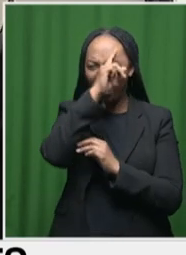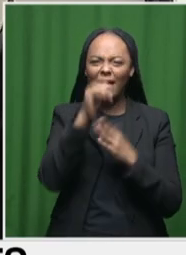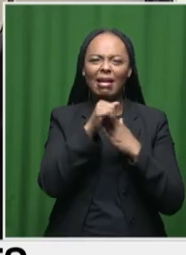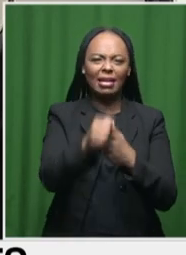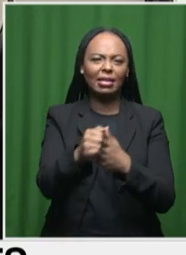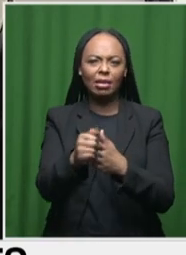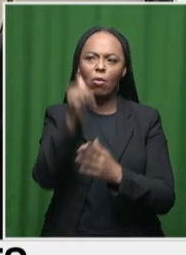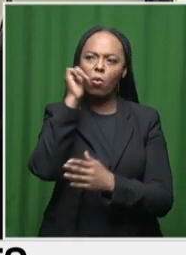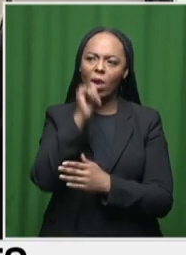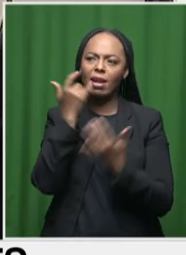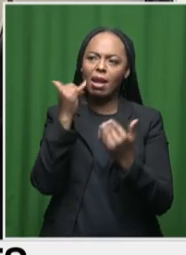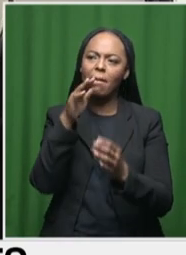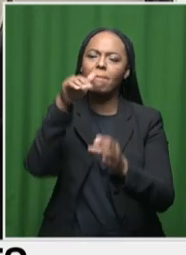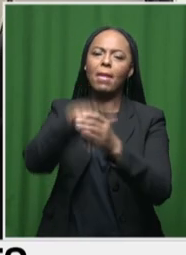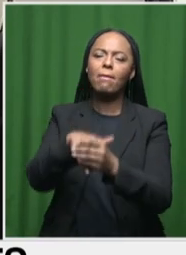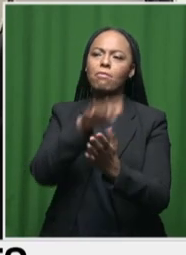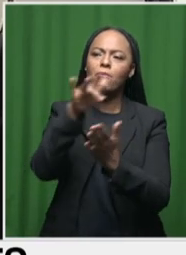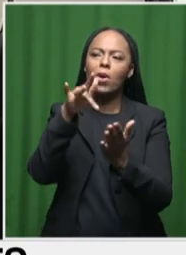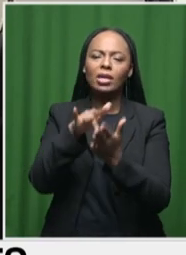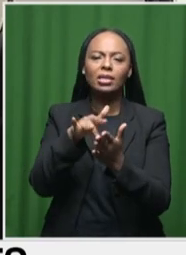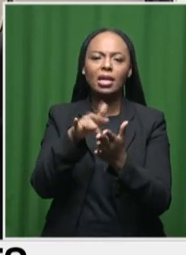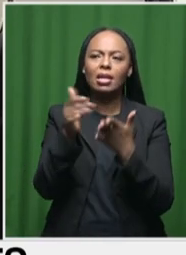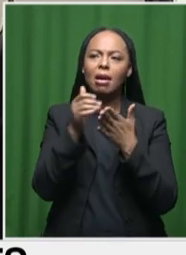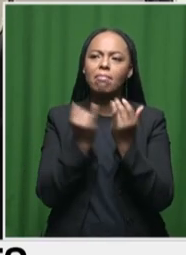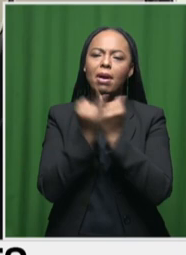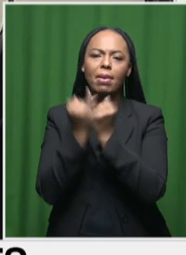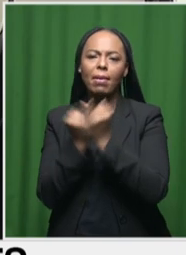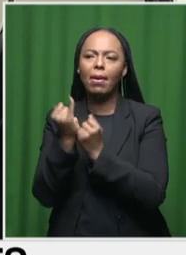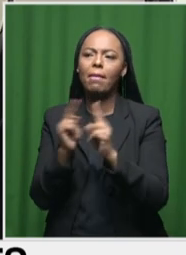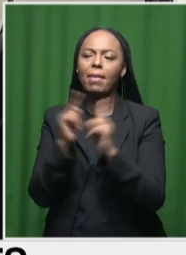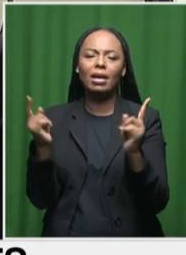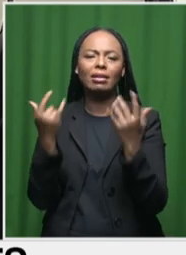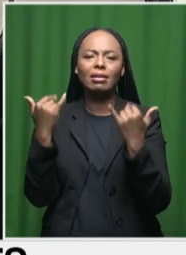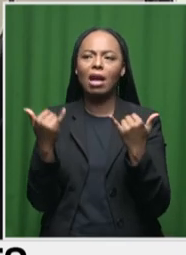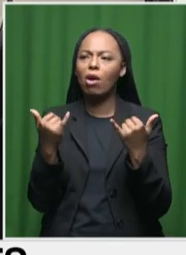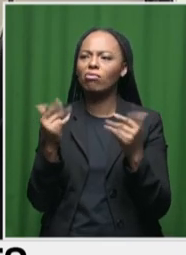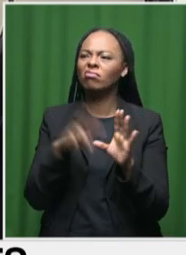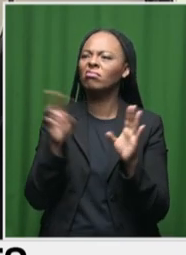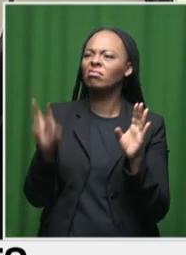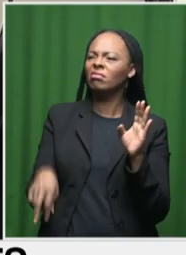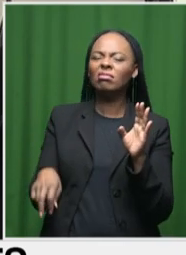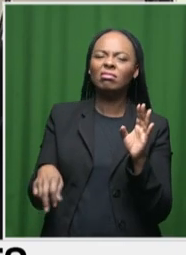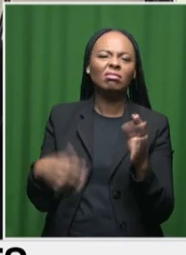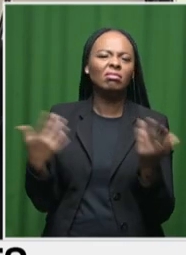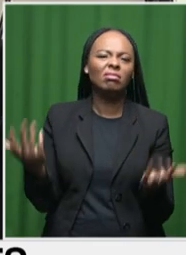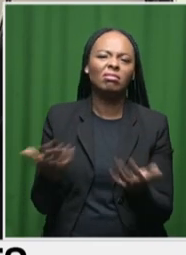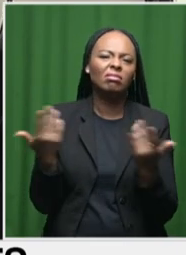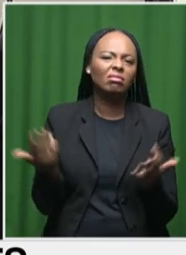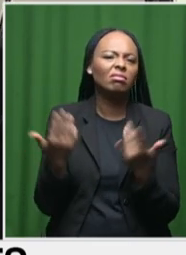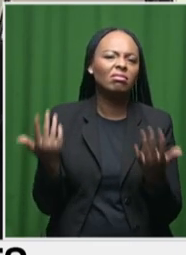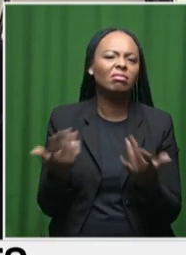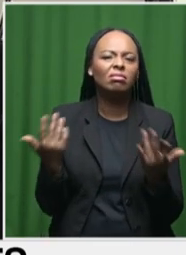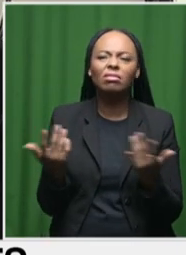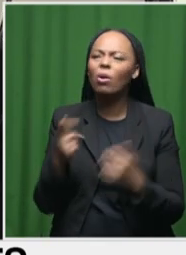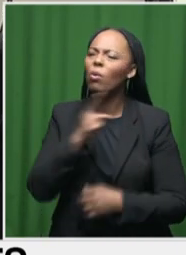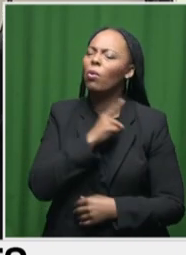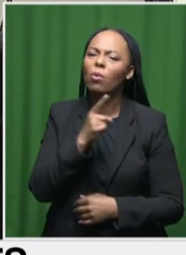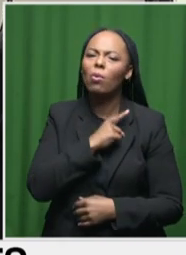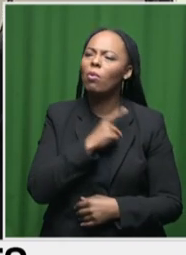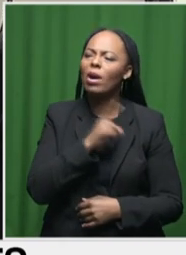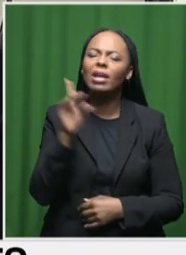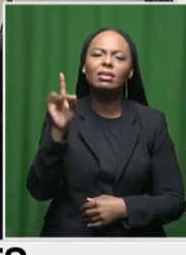once they reach the pinnacle in the DA, they somehow seem to find their way out. So talk to us about that in terms of why the